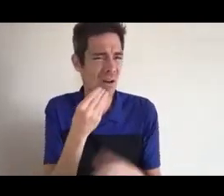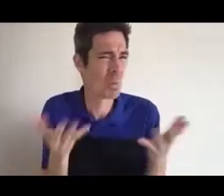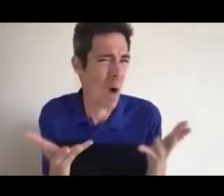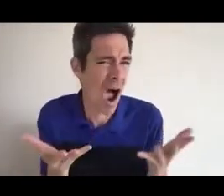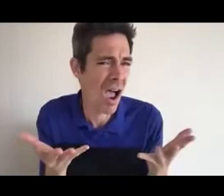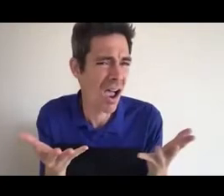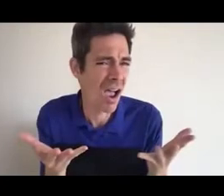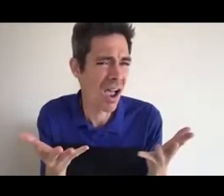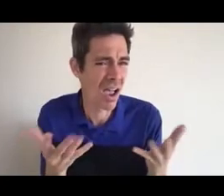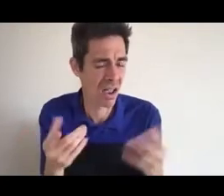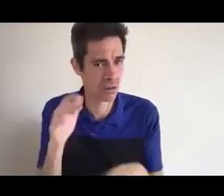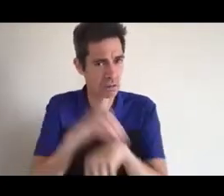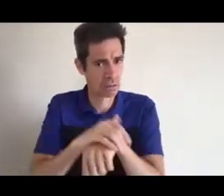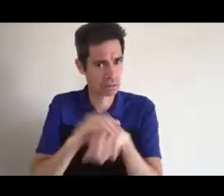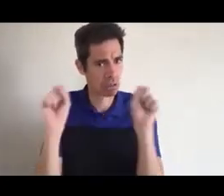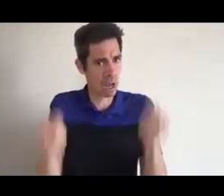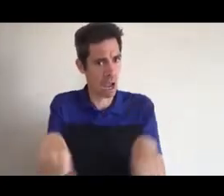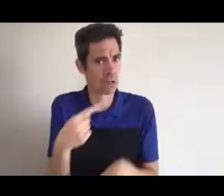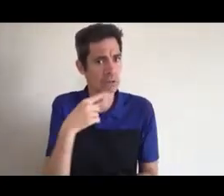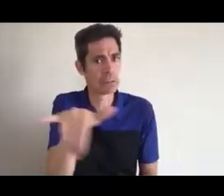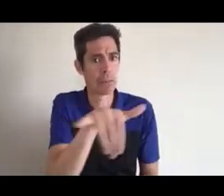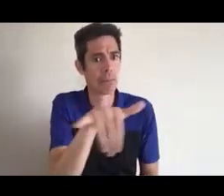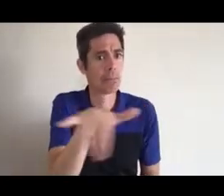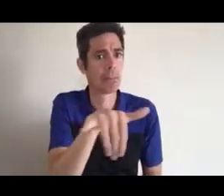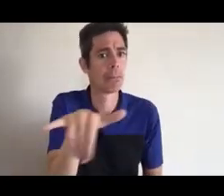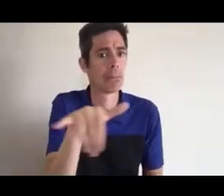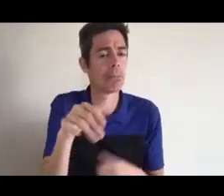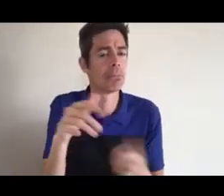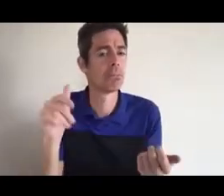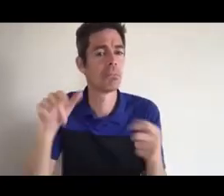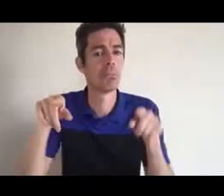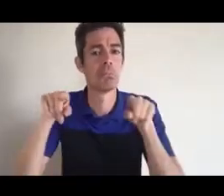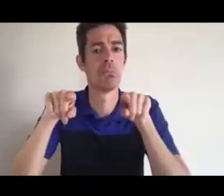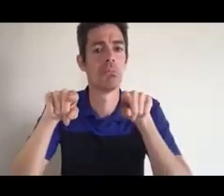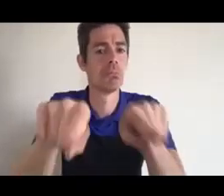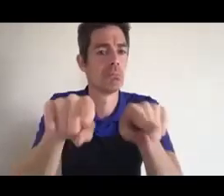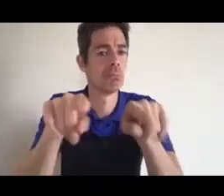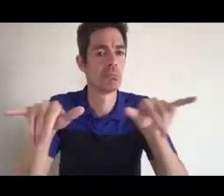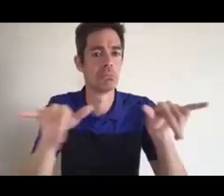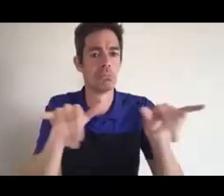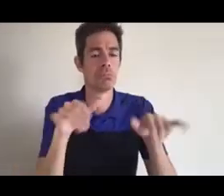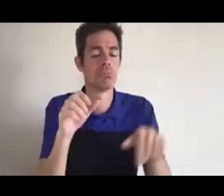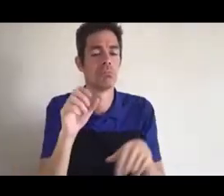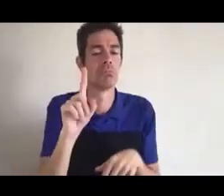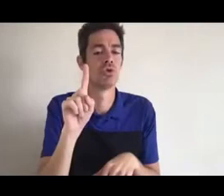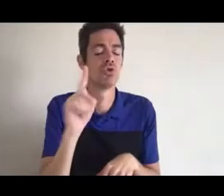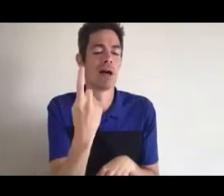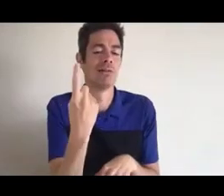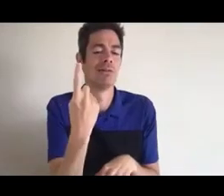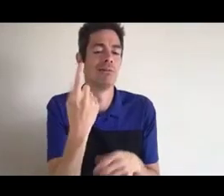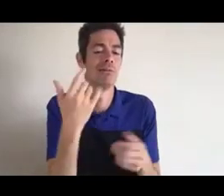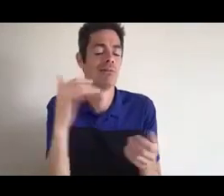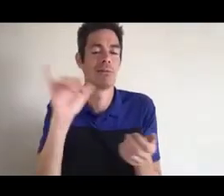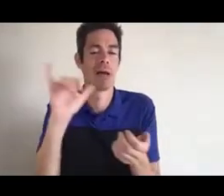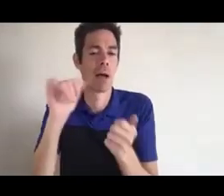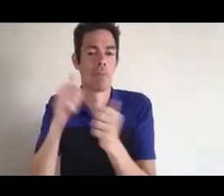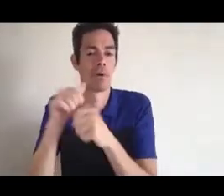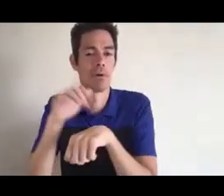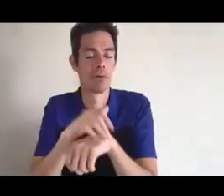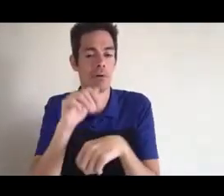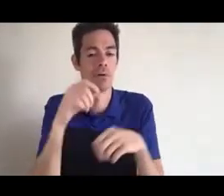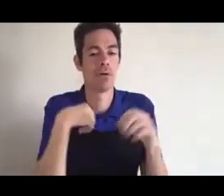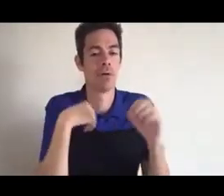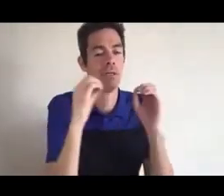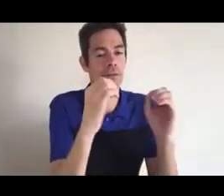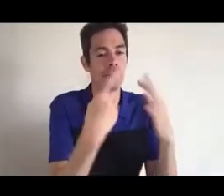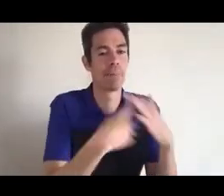you do in English. You're eating what? In English, you can say the same thing. So there's a parallel there between the two